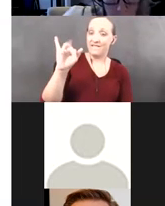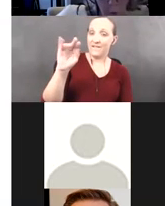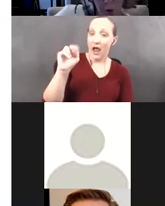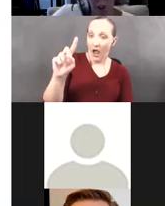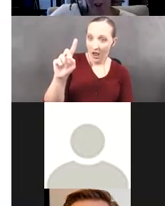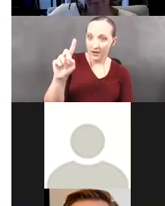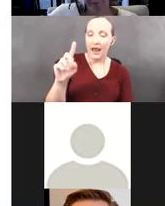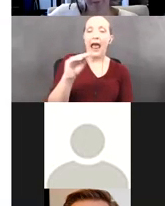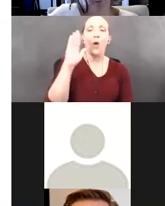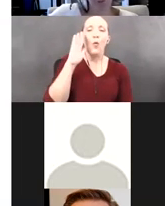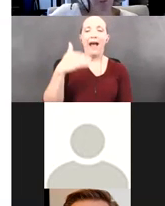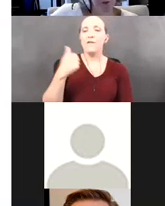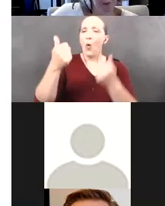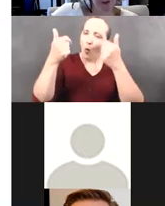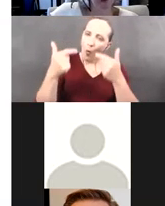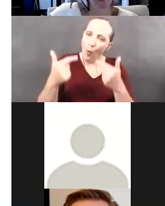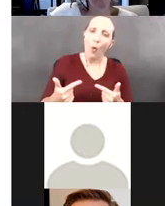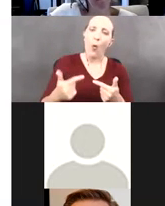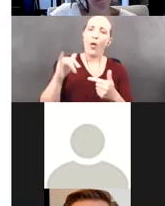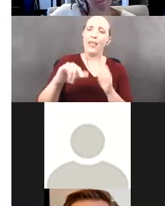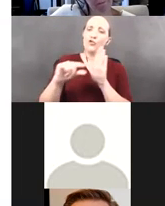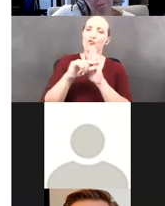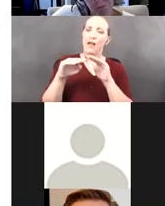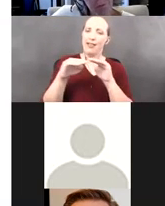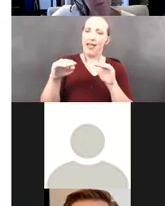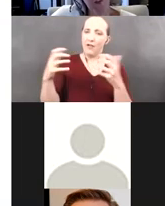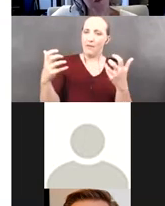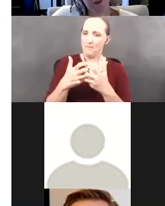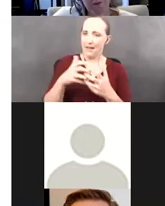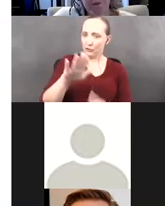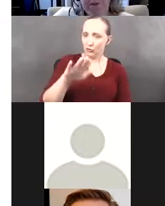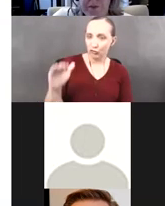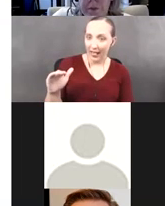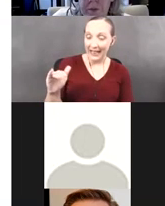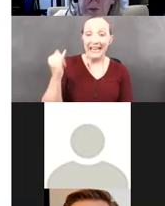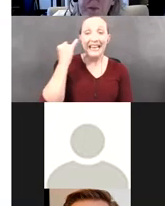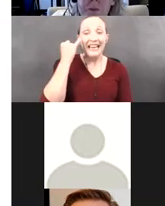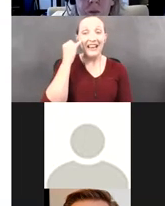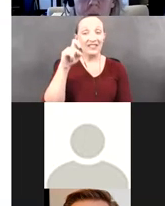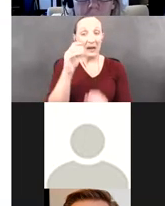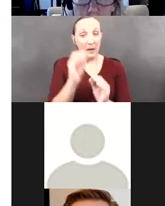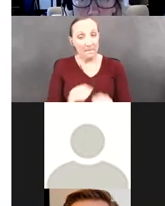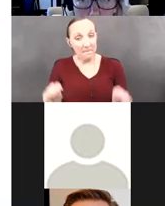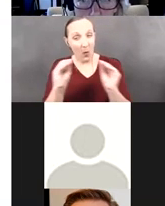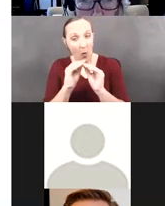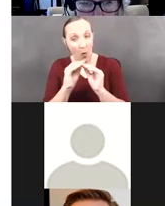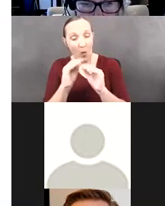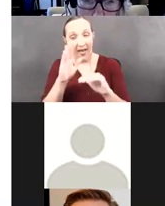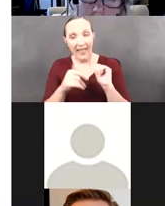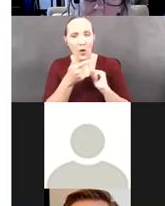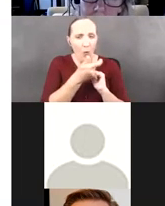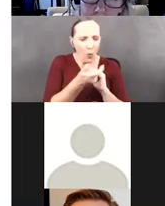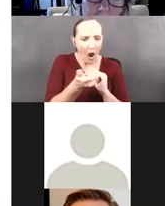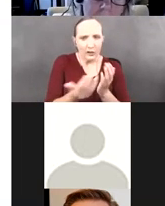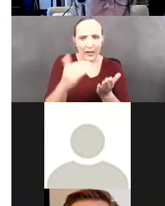the grade level pestaña de materials for Find your y les va a dar child. todo el material de If your nivel de child grado needs para help su hijo. beyond Si su simply hijo watching the necesita videos ayuda again and having